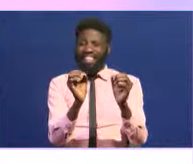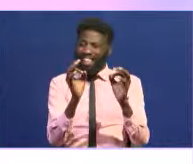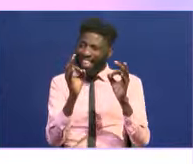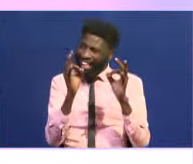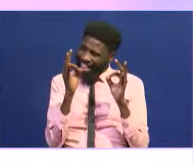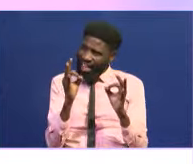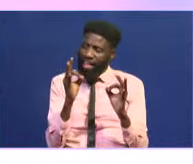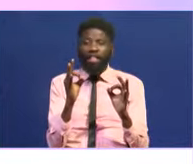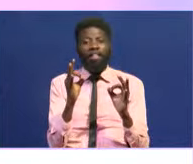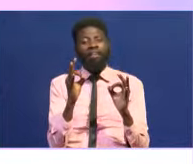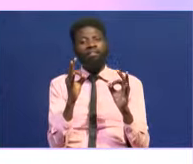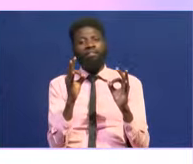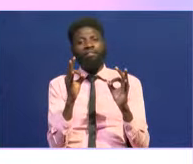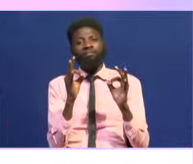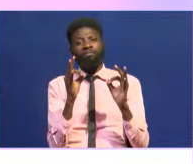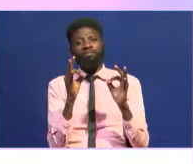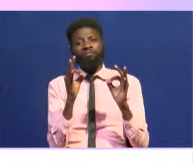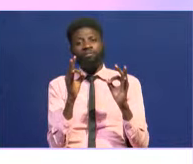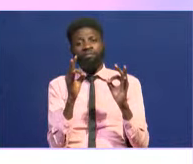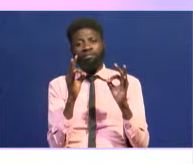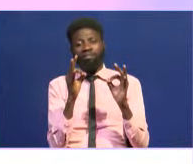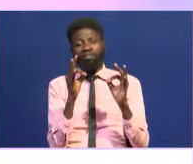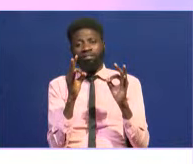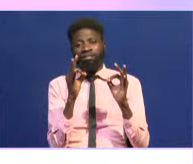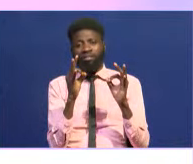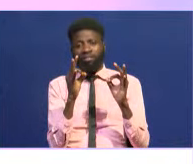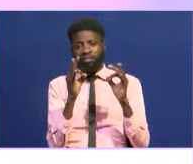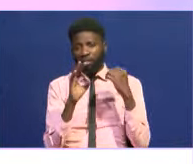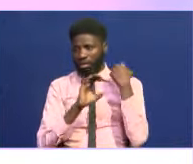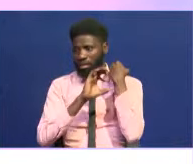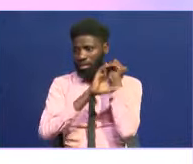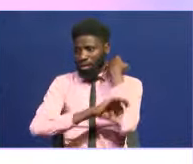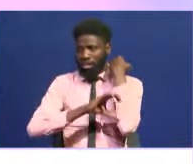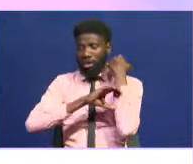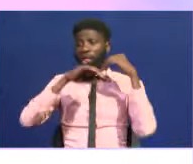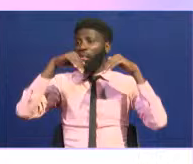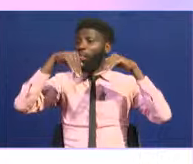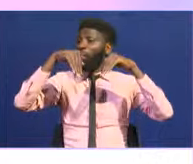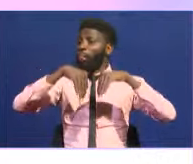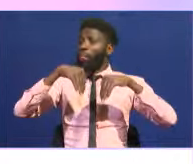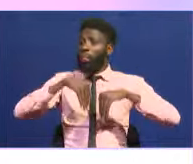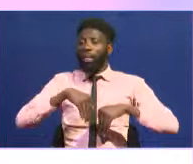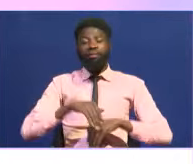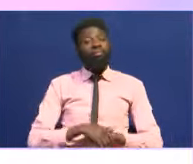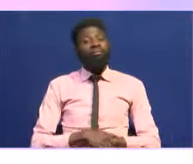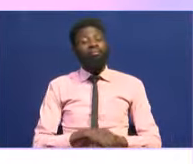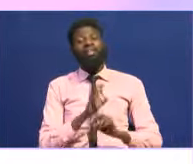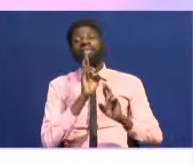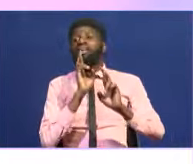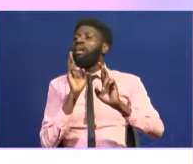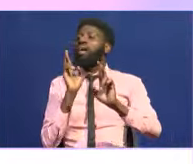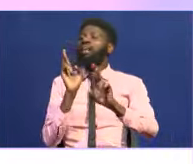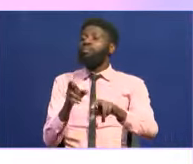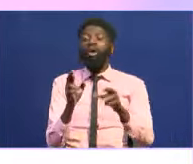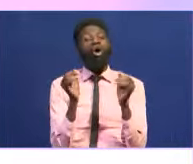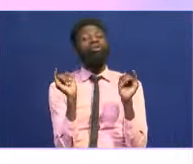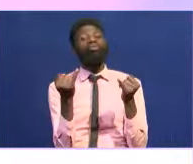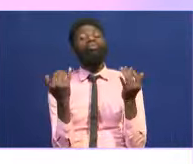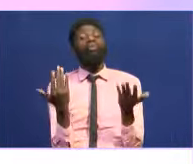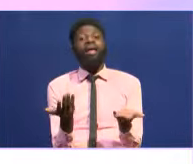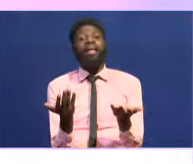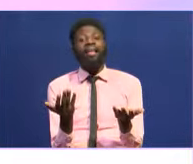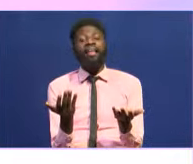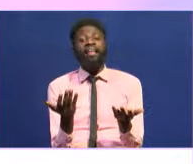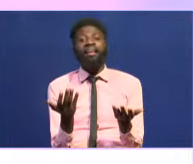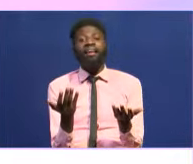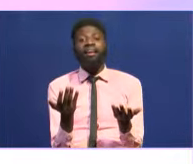the country goes the wrong direction, there will be nothing to report and there will be